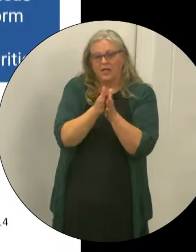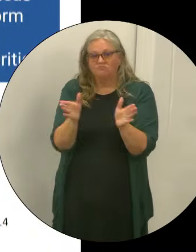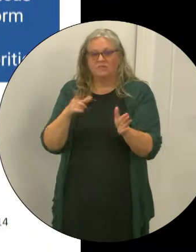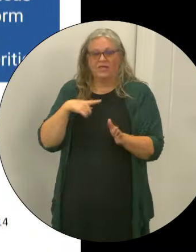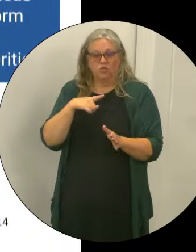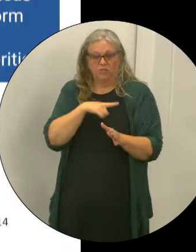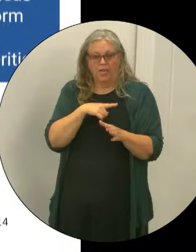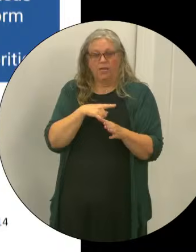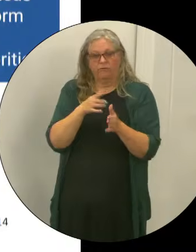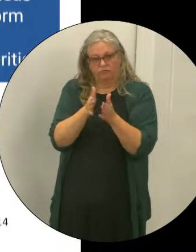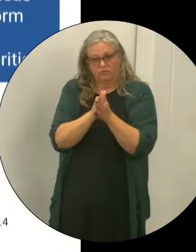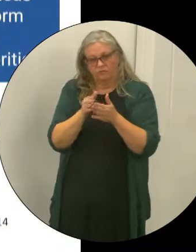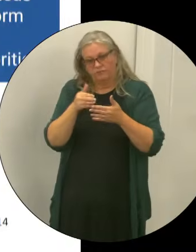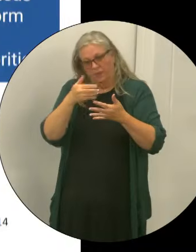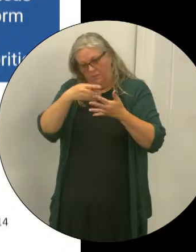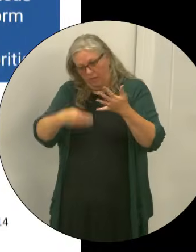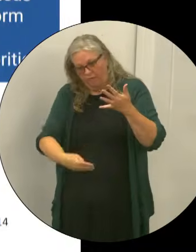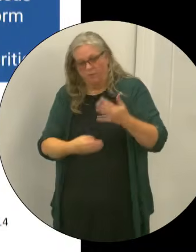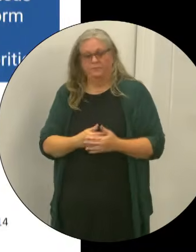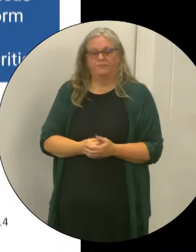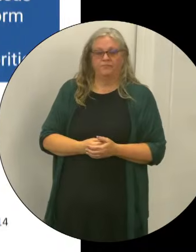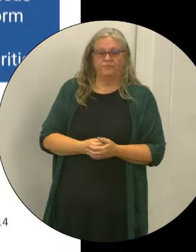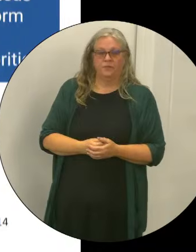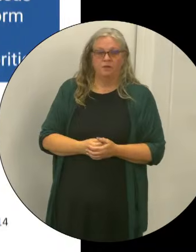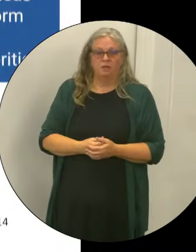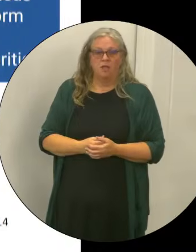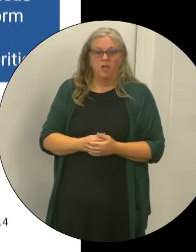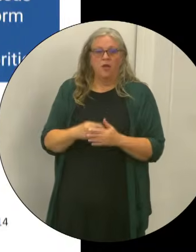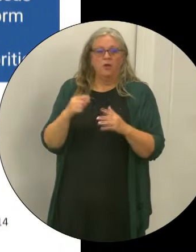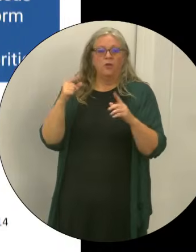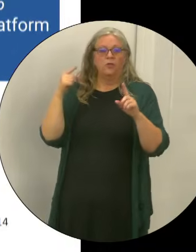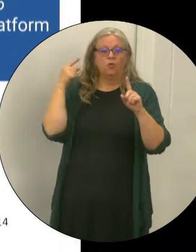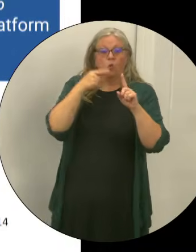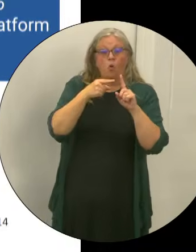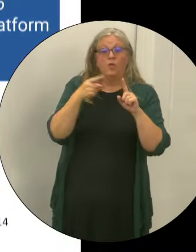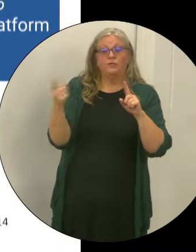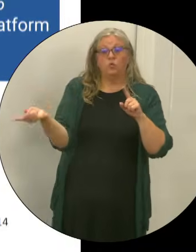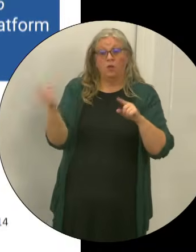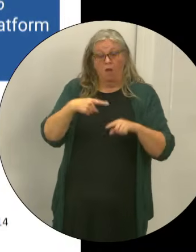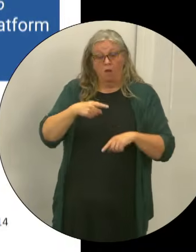platform. Looking ahead, our goal is to return to the board